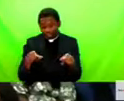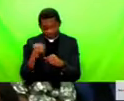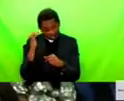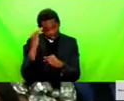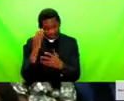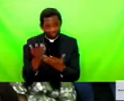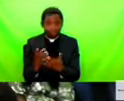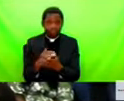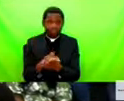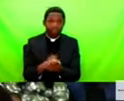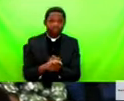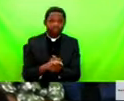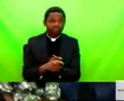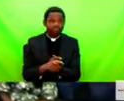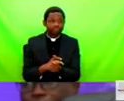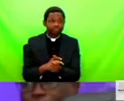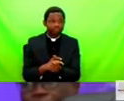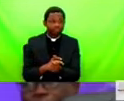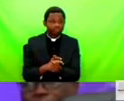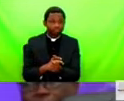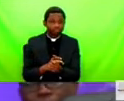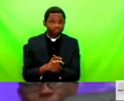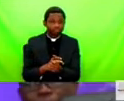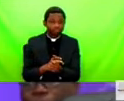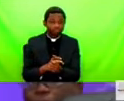that is that. Now, please,